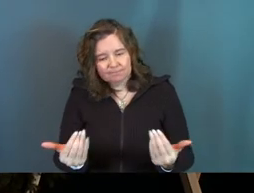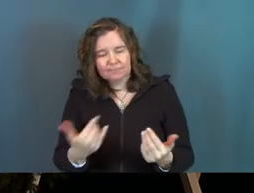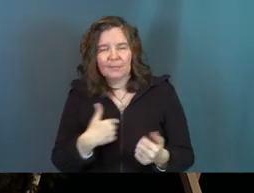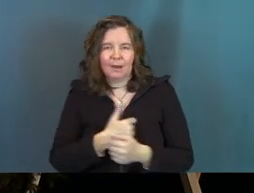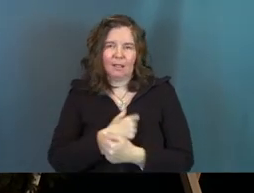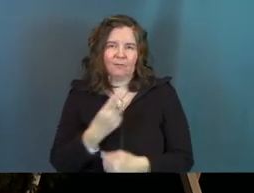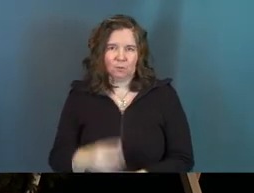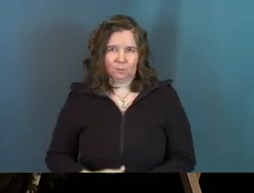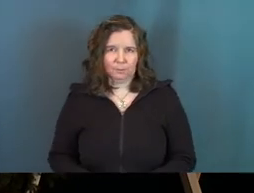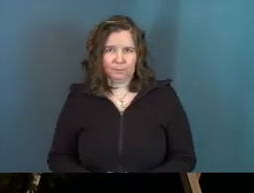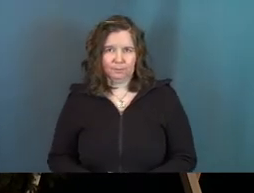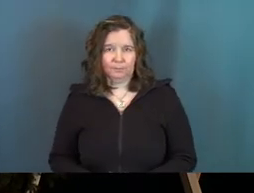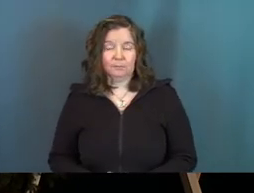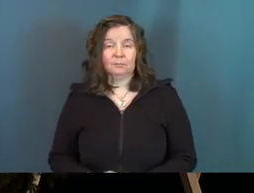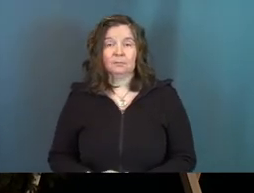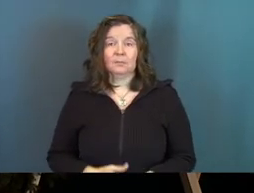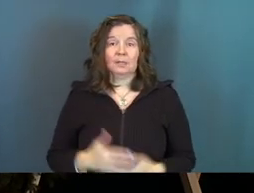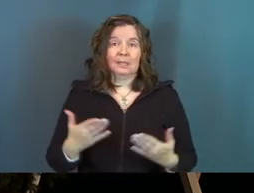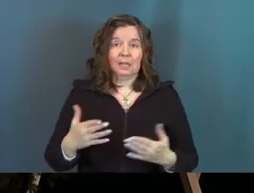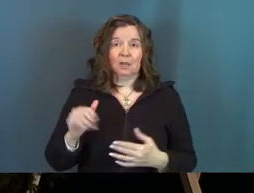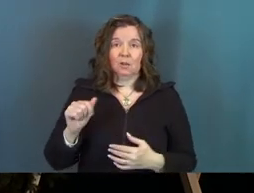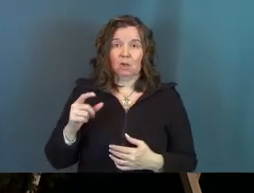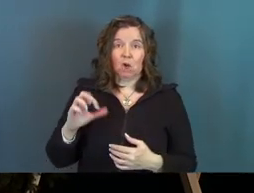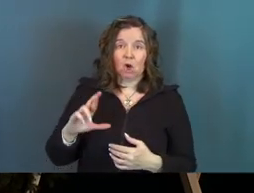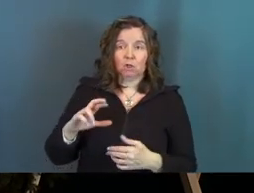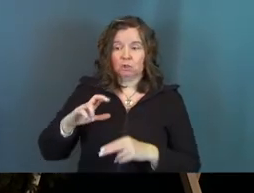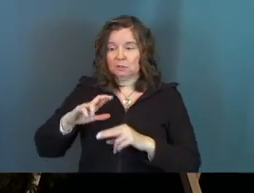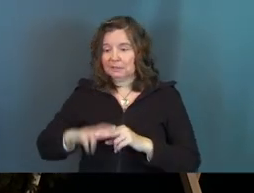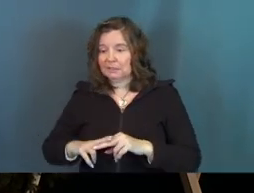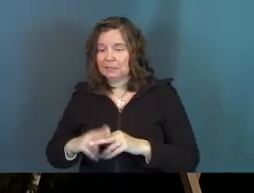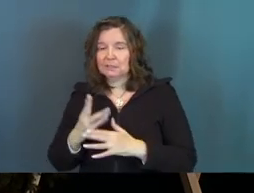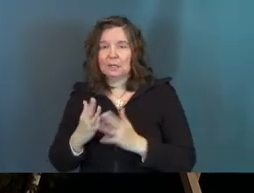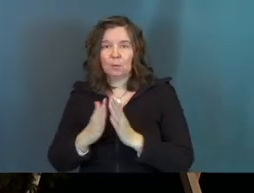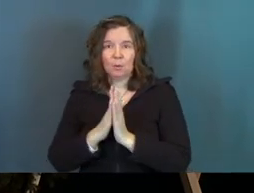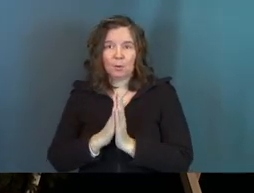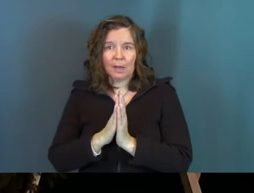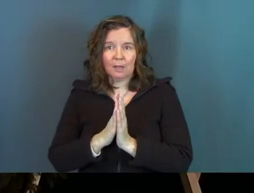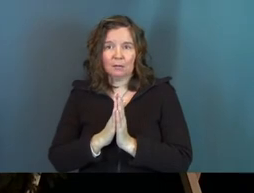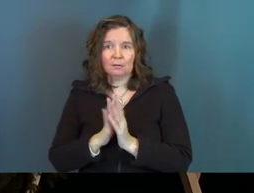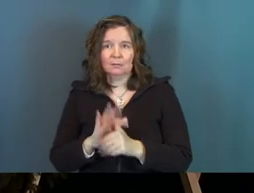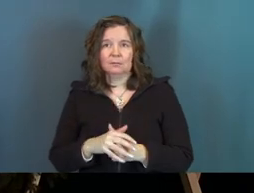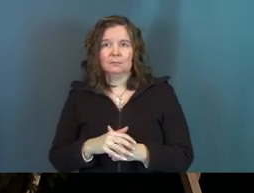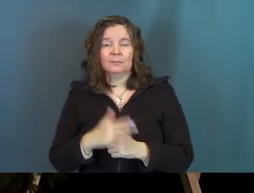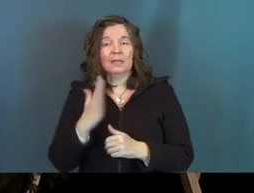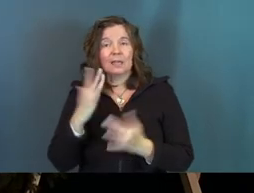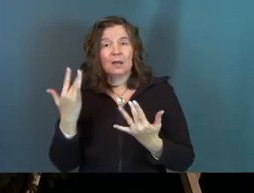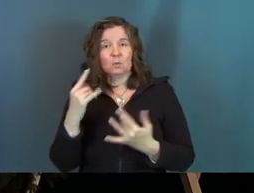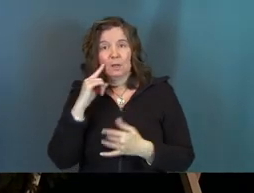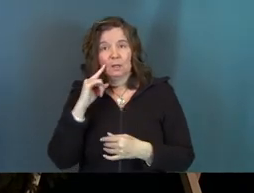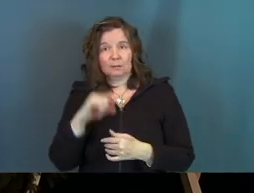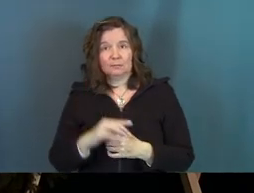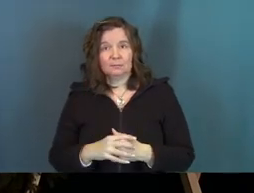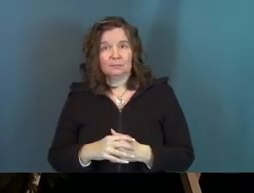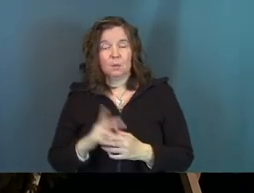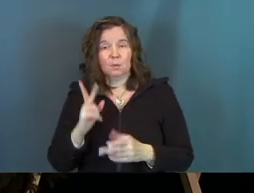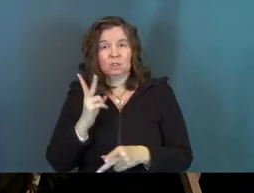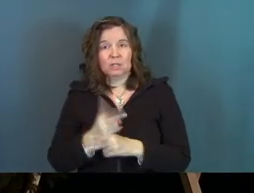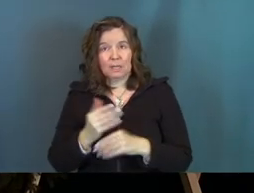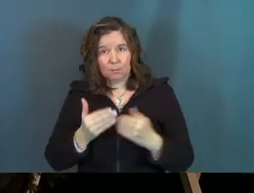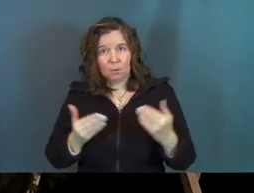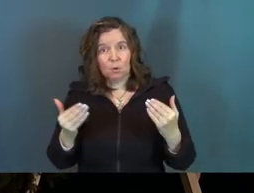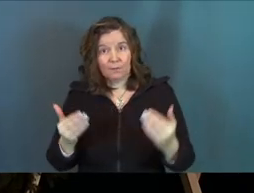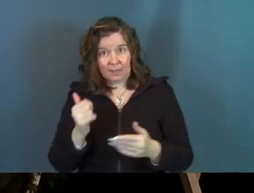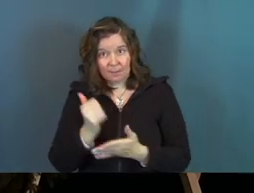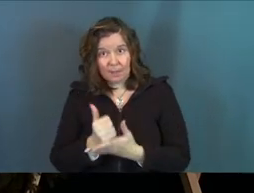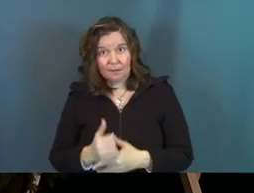loves you. So whether that's here at the altar, that's there in your seat, that's with somebody praying, God's waiting, and we should keep moving,